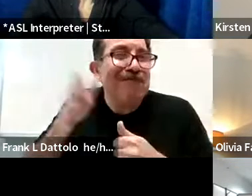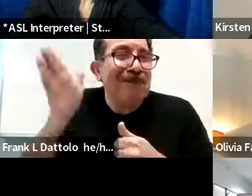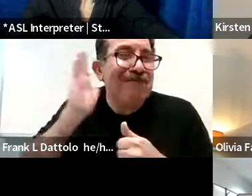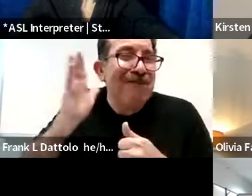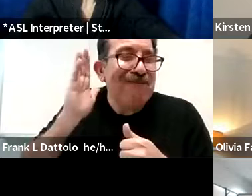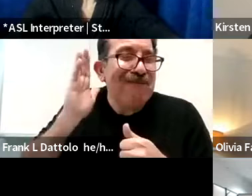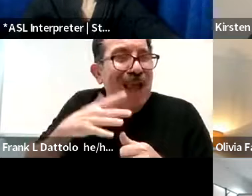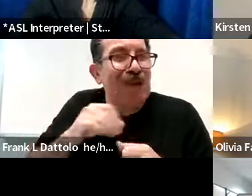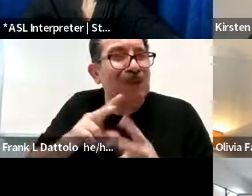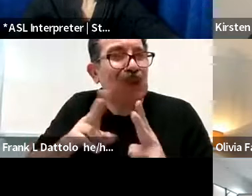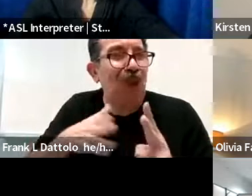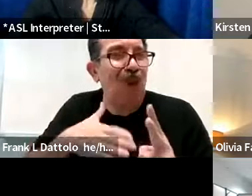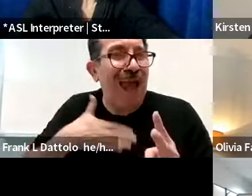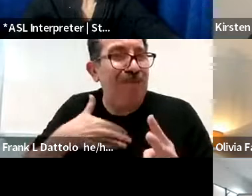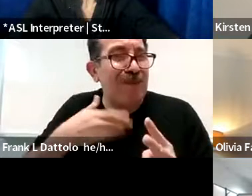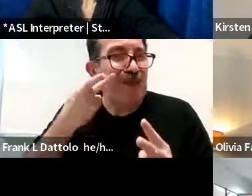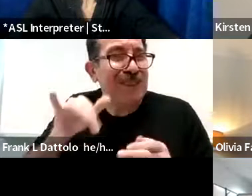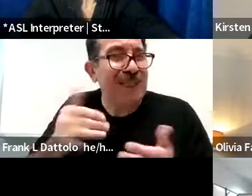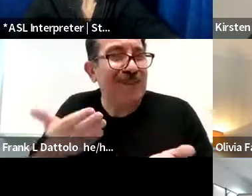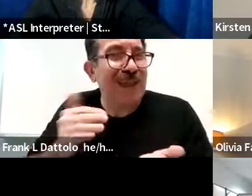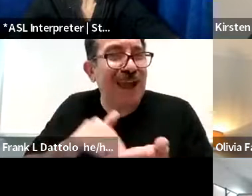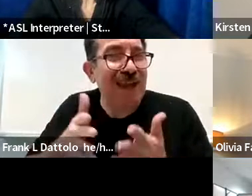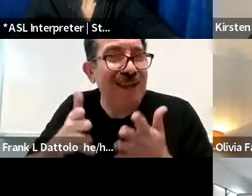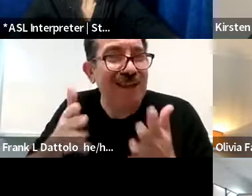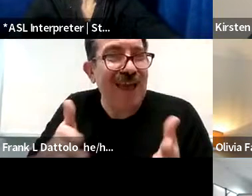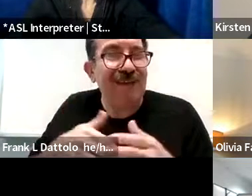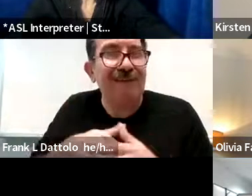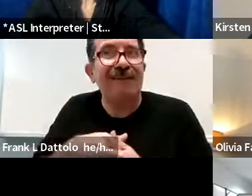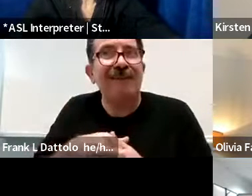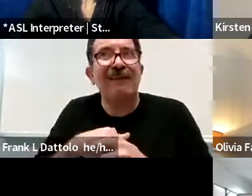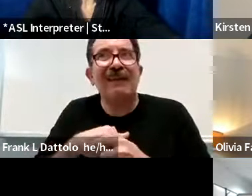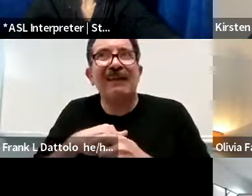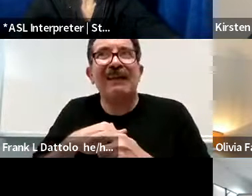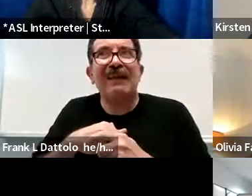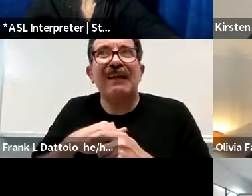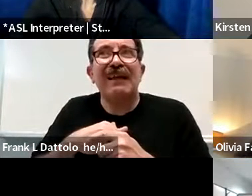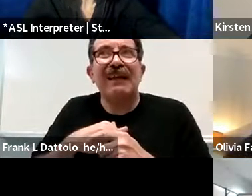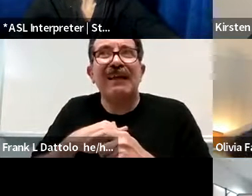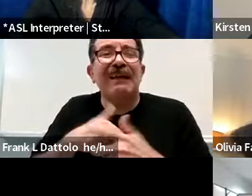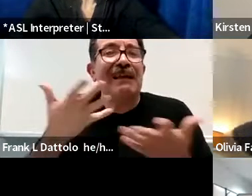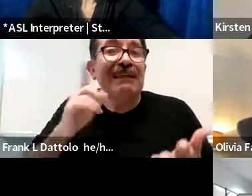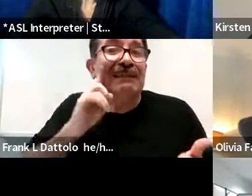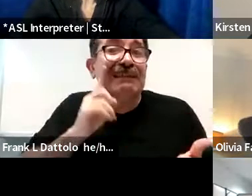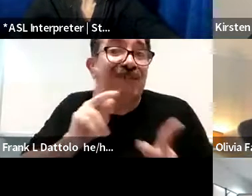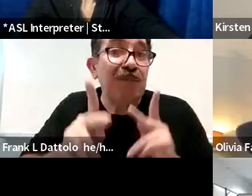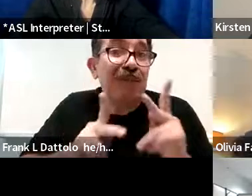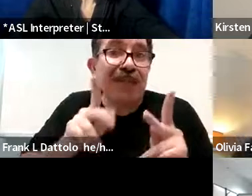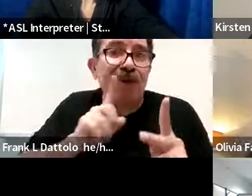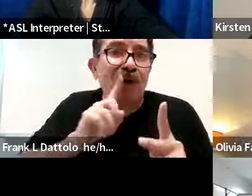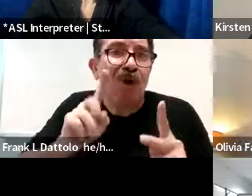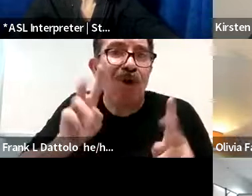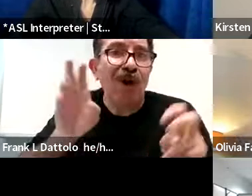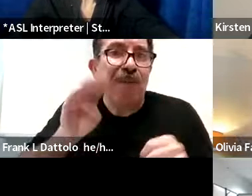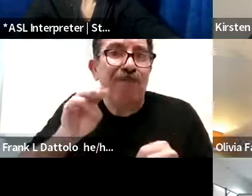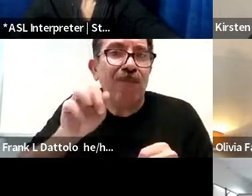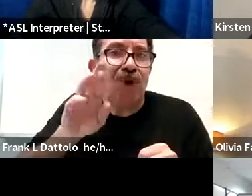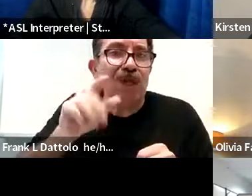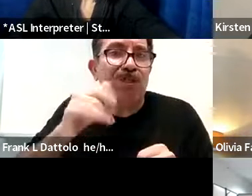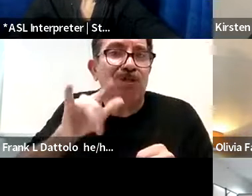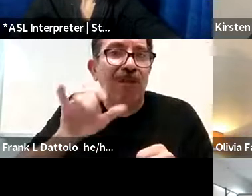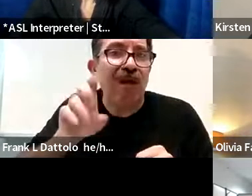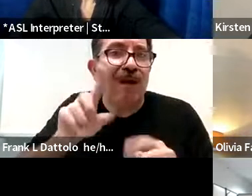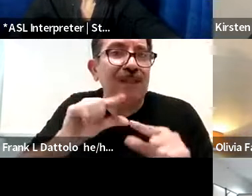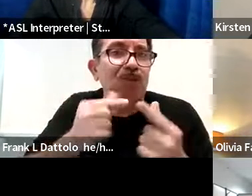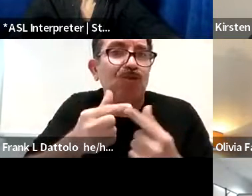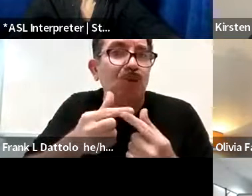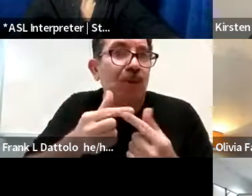And this just is what reminded me of my youth, and I'm very happy to see this occurring these days.